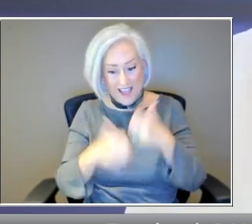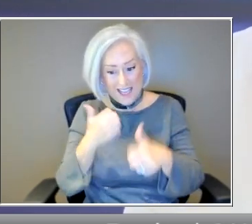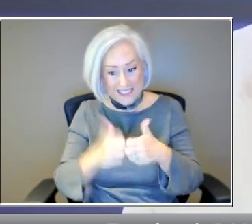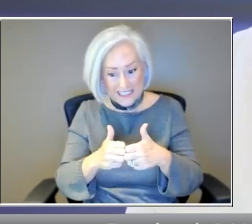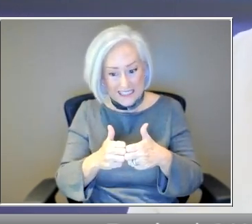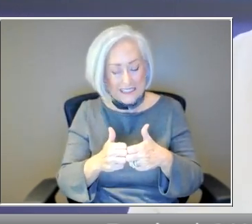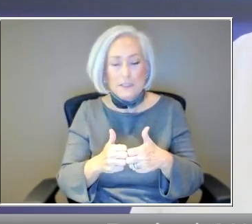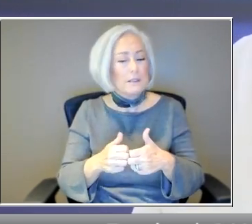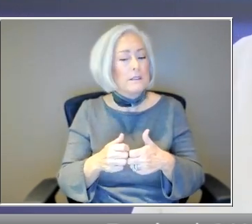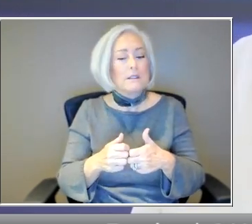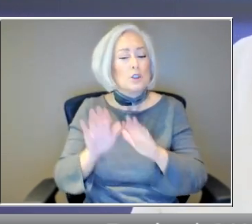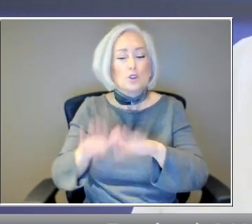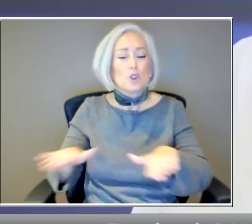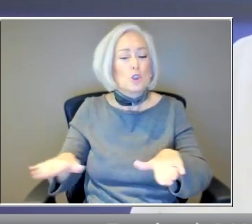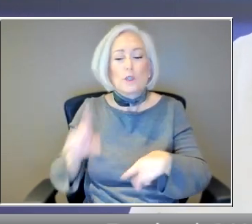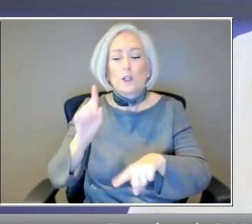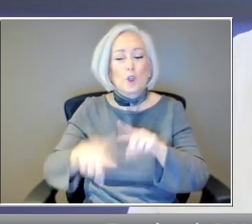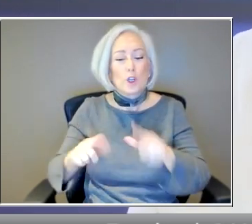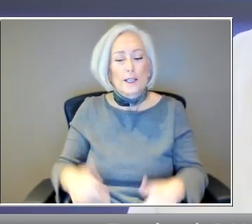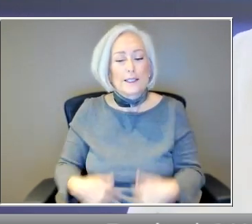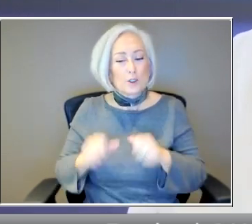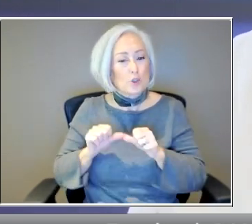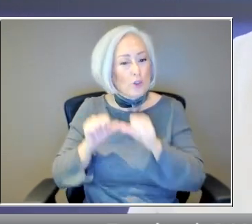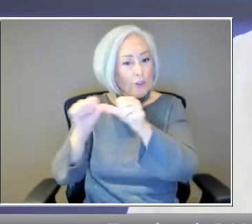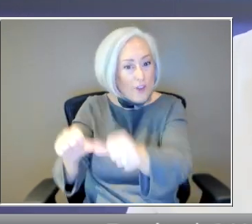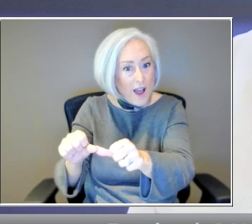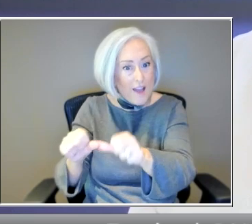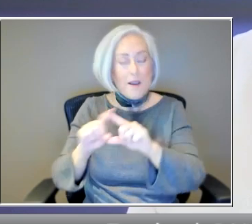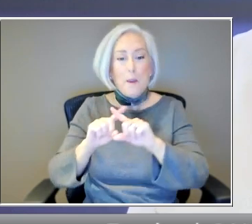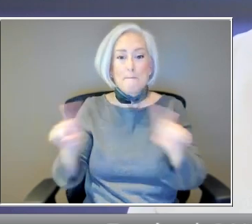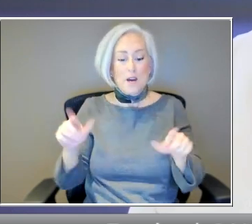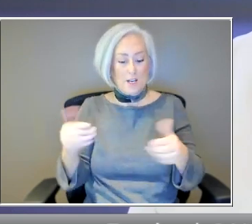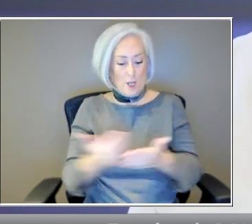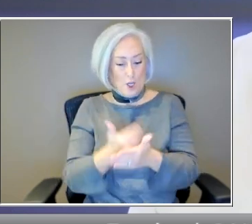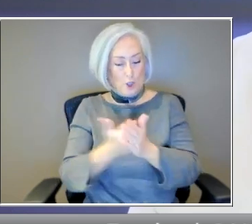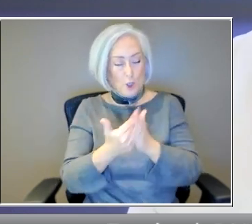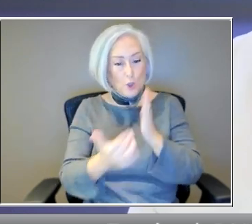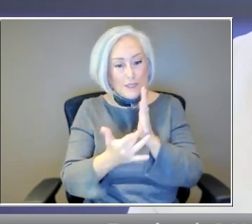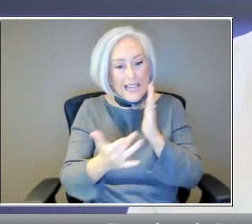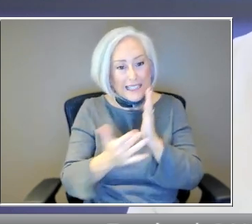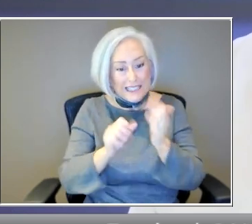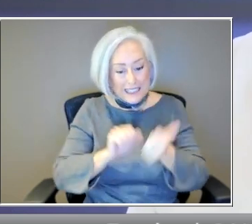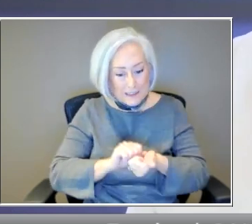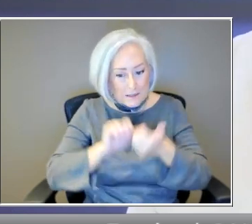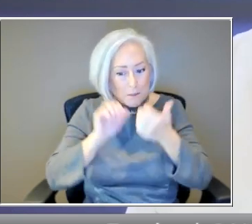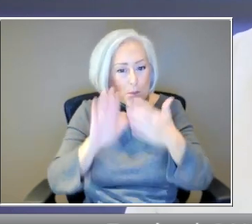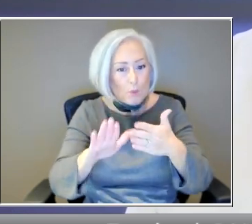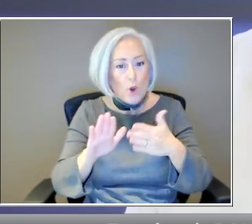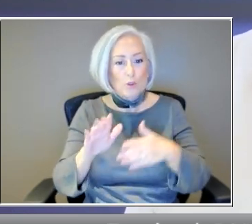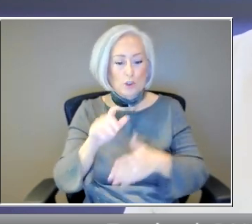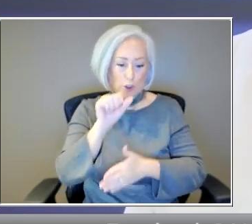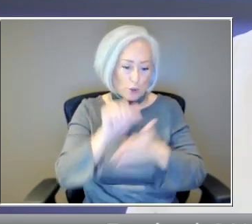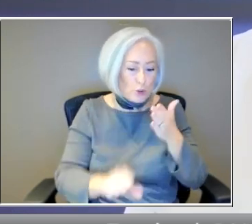the decades, as surgical techniques and catheter-based techniques and medical therapy have all improved,